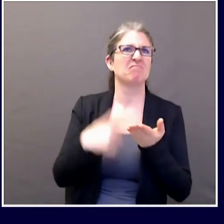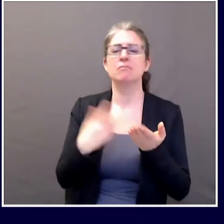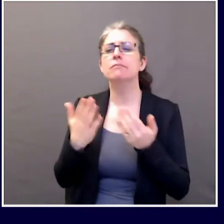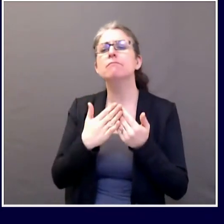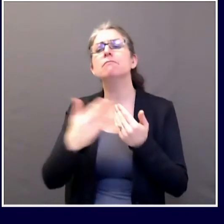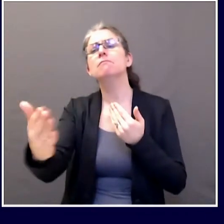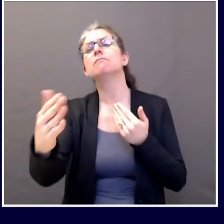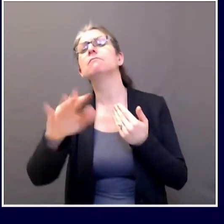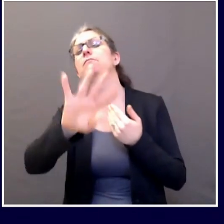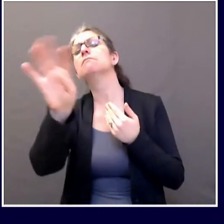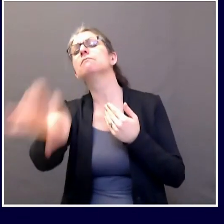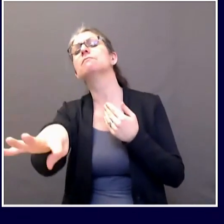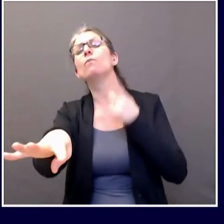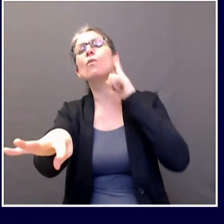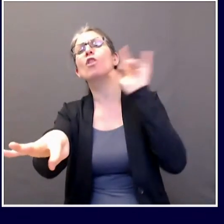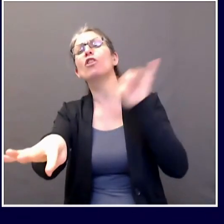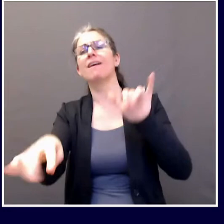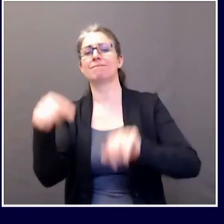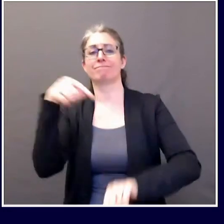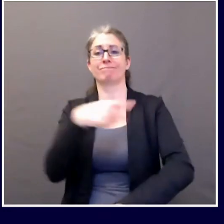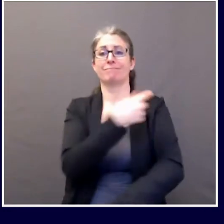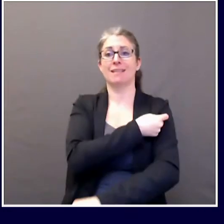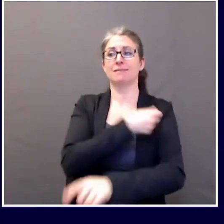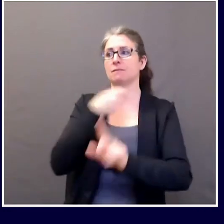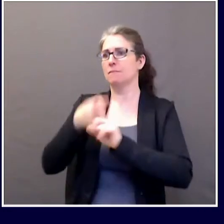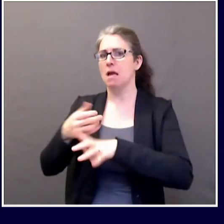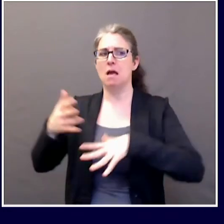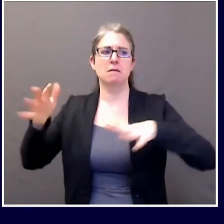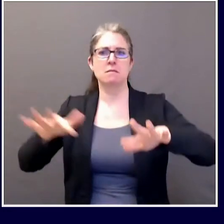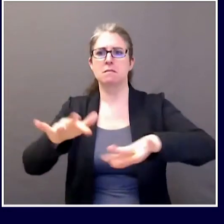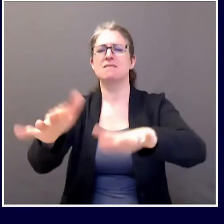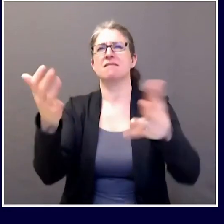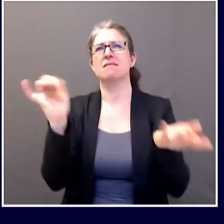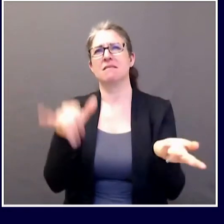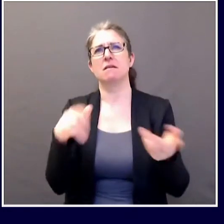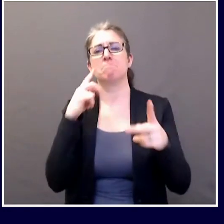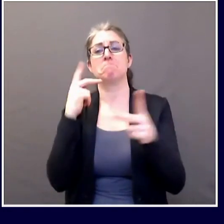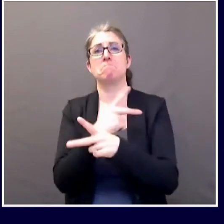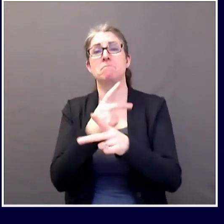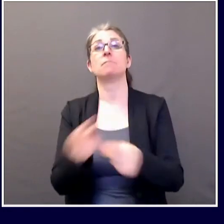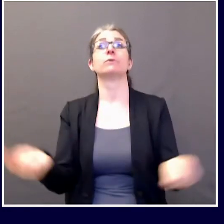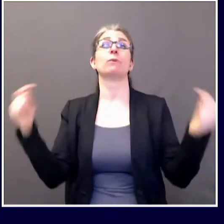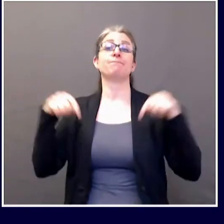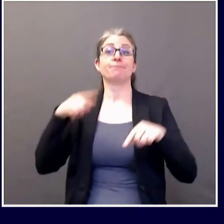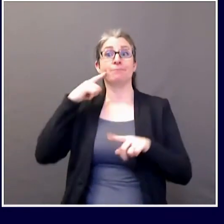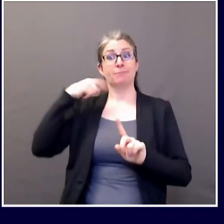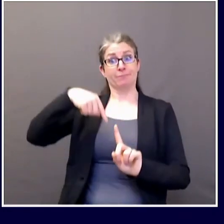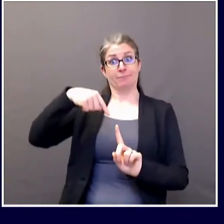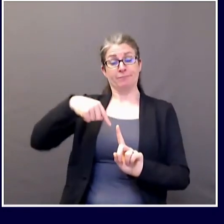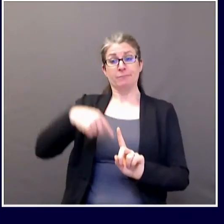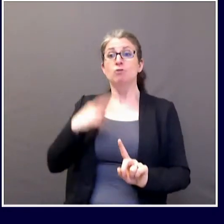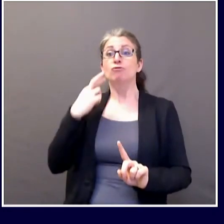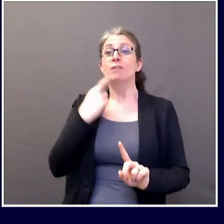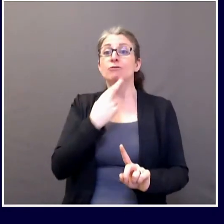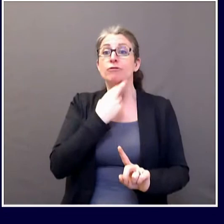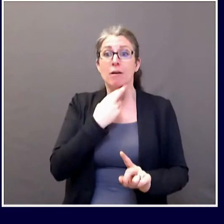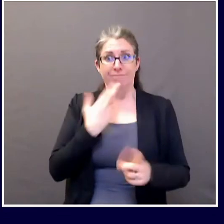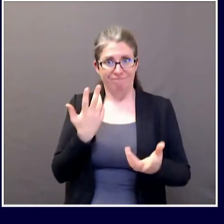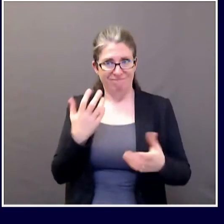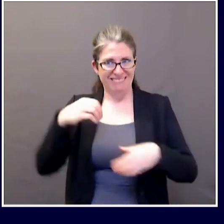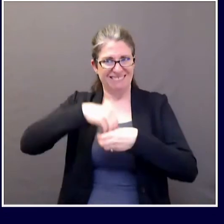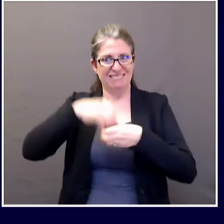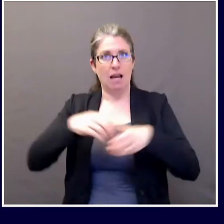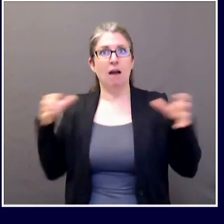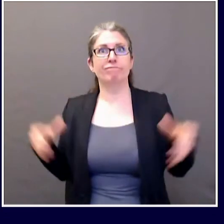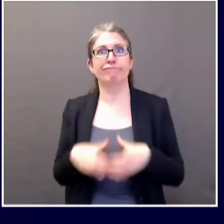example, with things like indoor dining, but just more generally, for example, what does it mean around the summer, tourism, things of